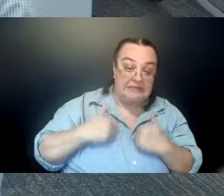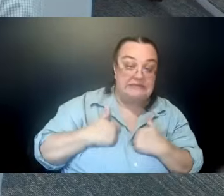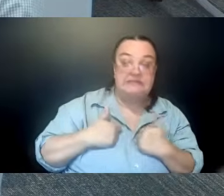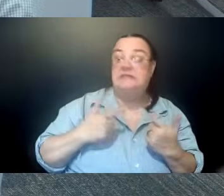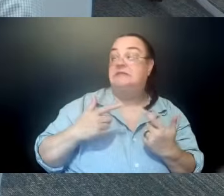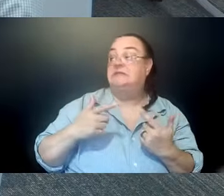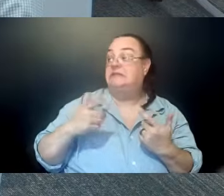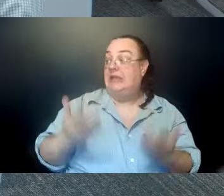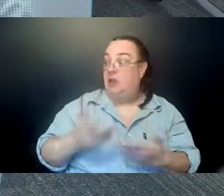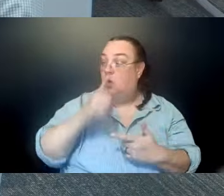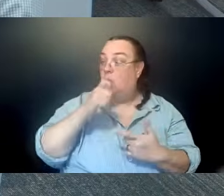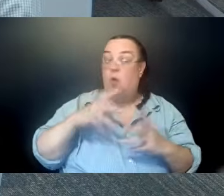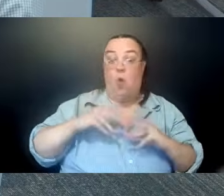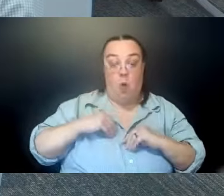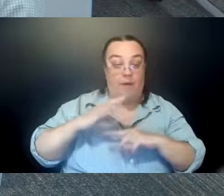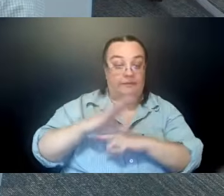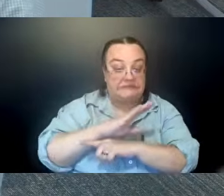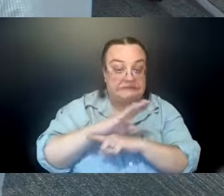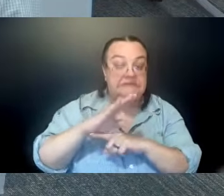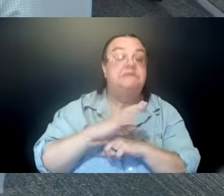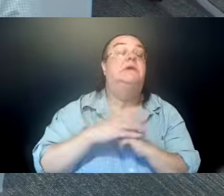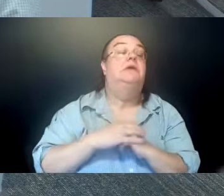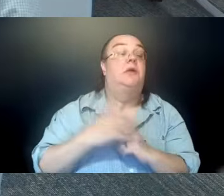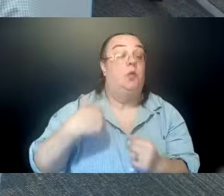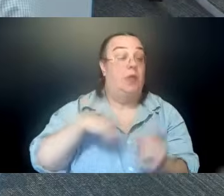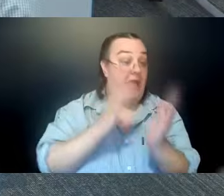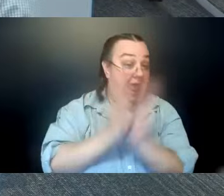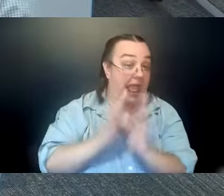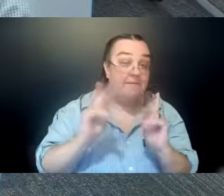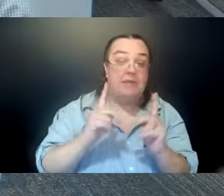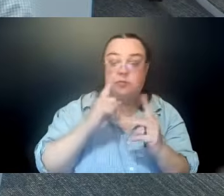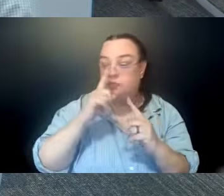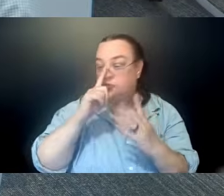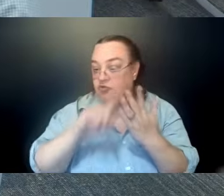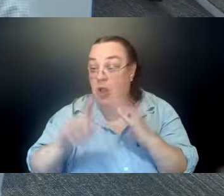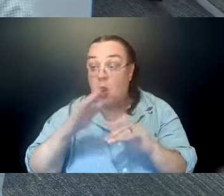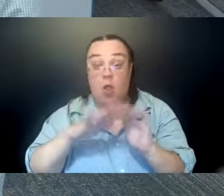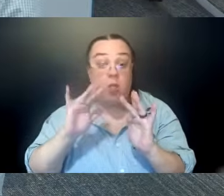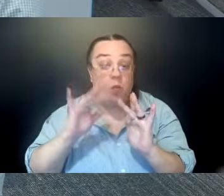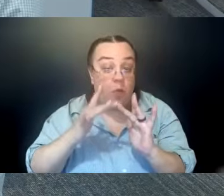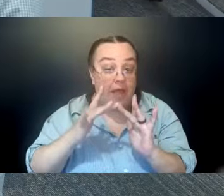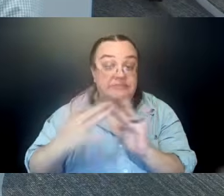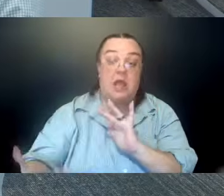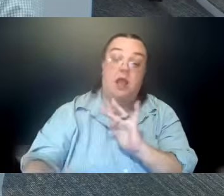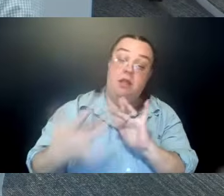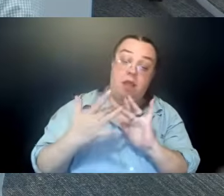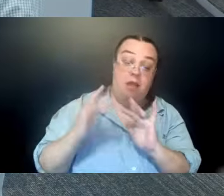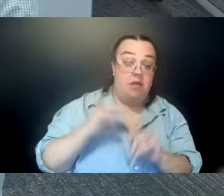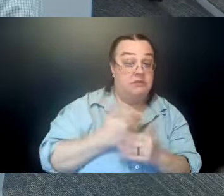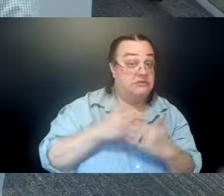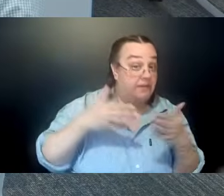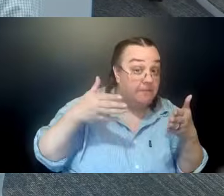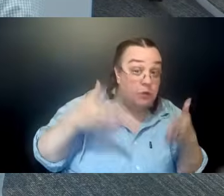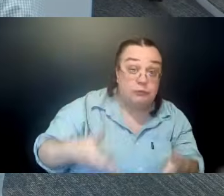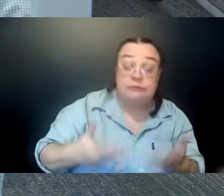businesses, and we ask people to go check out the website, contact us in person.